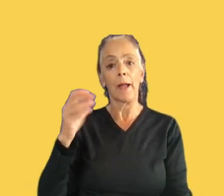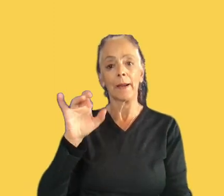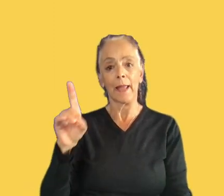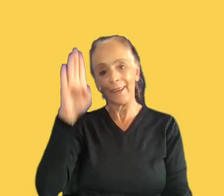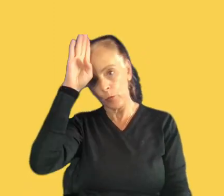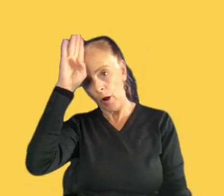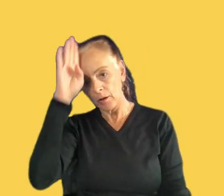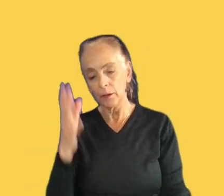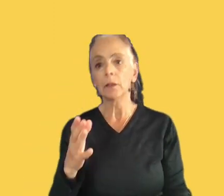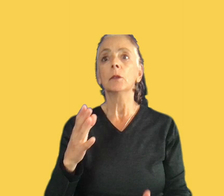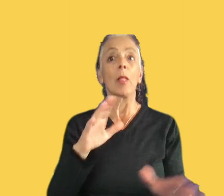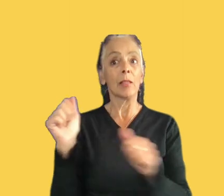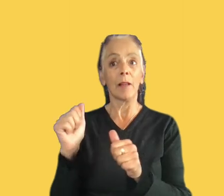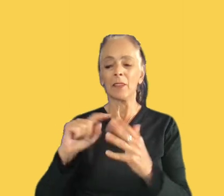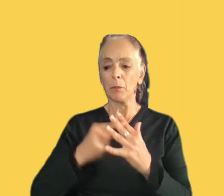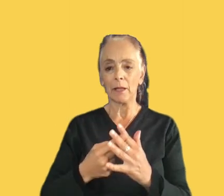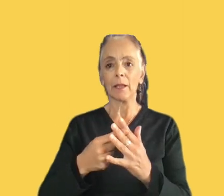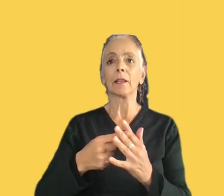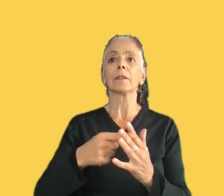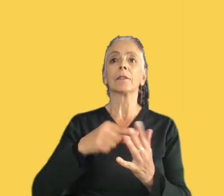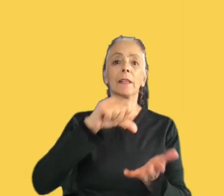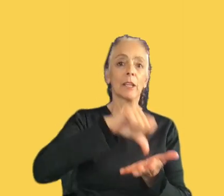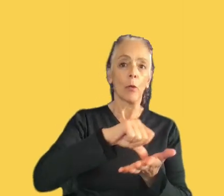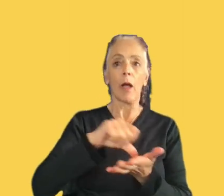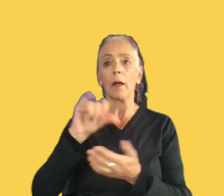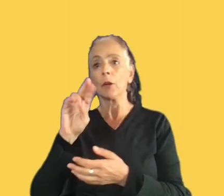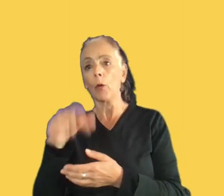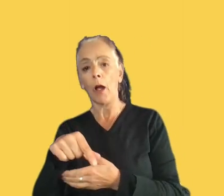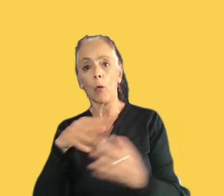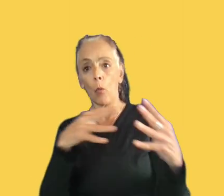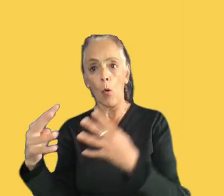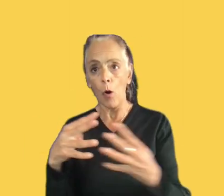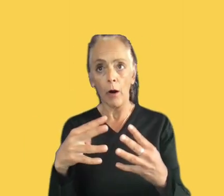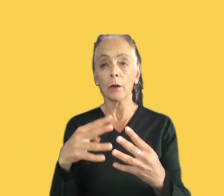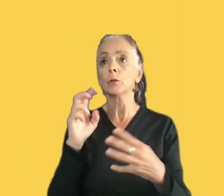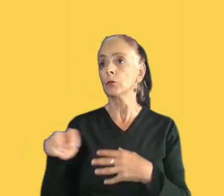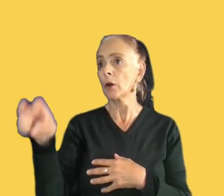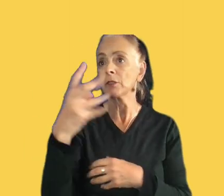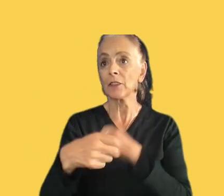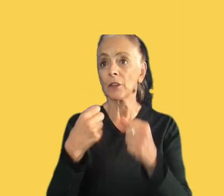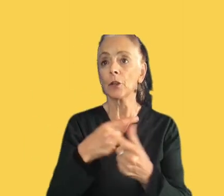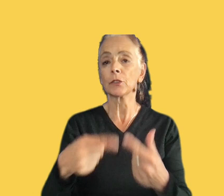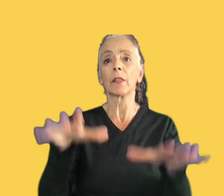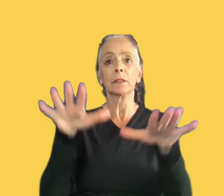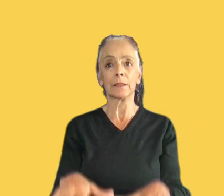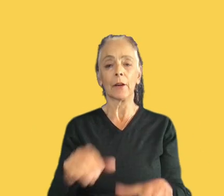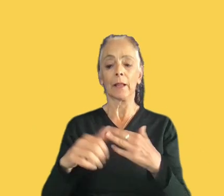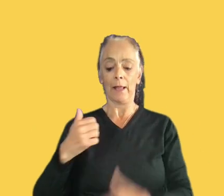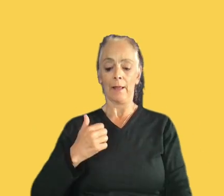Iraq-Iran war. We traveled the world for years before falling in love and settling in Montreal, Canada, when I was 5 years